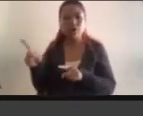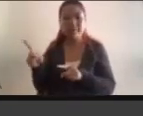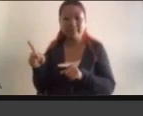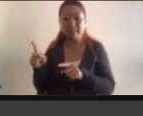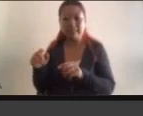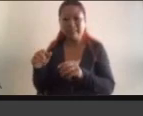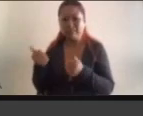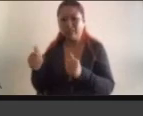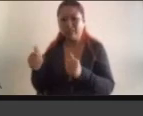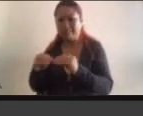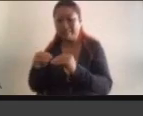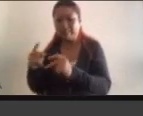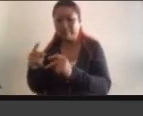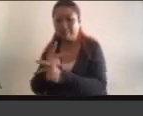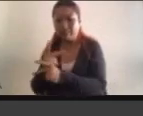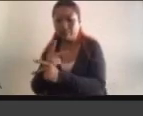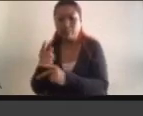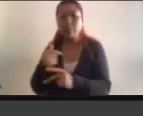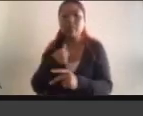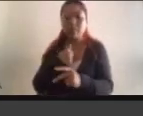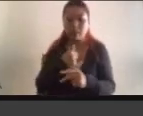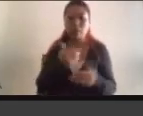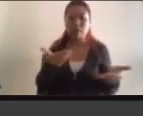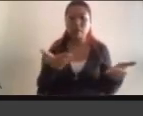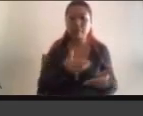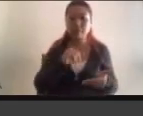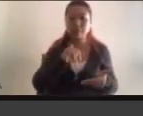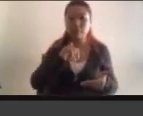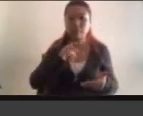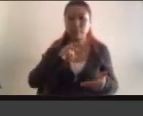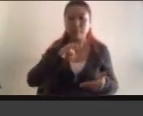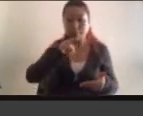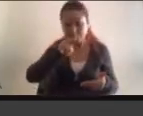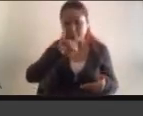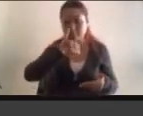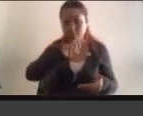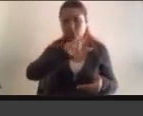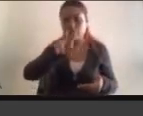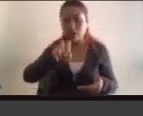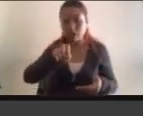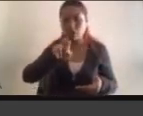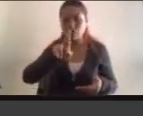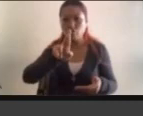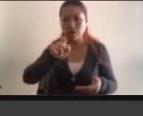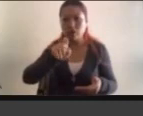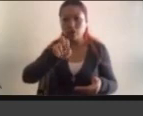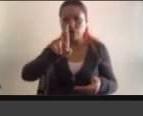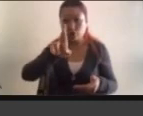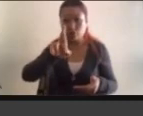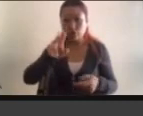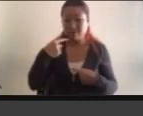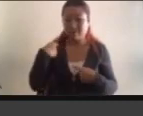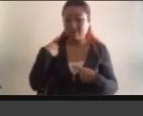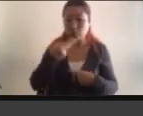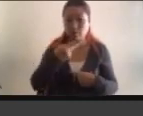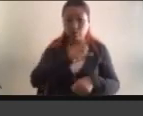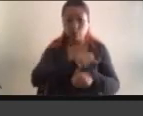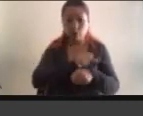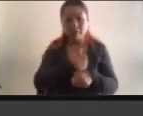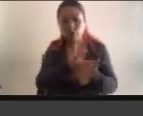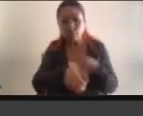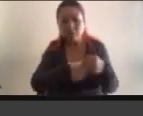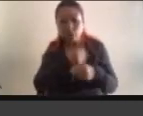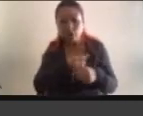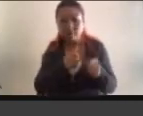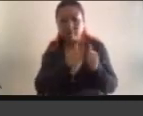back in, I'd like to introduce Michelle Rucker. Michelle and I have been working sort of with each other for the last couple of years. She has